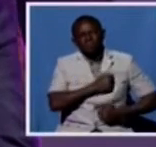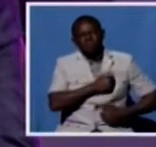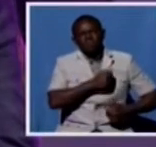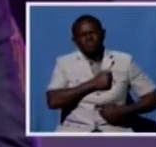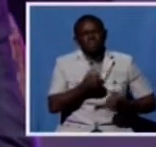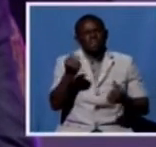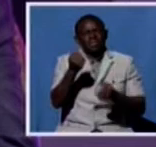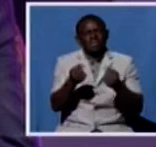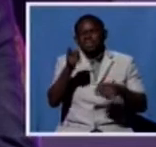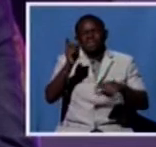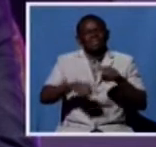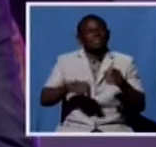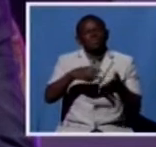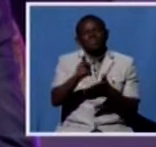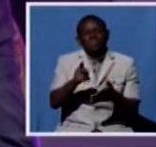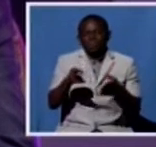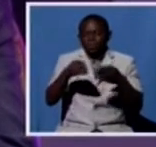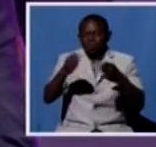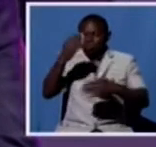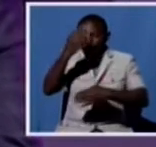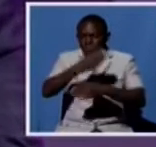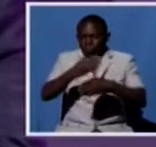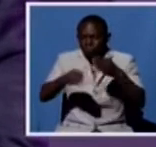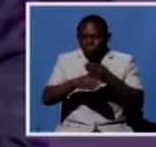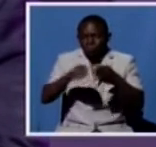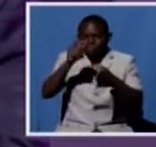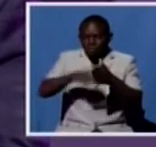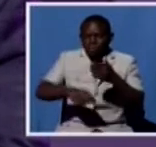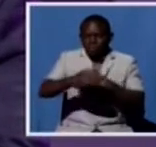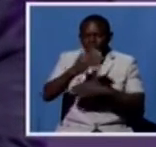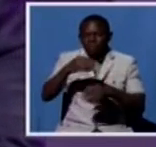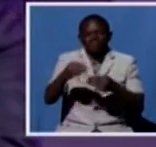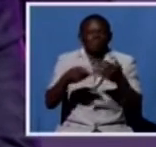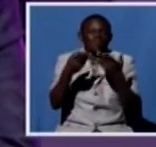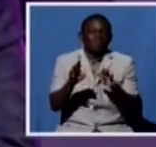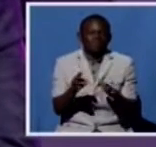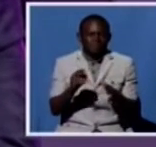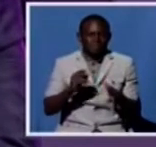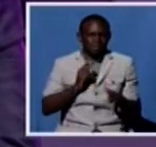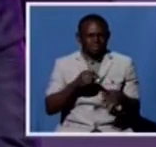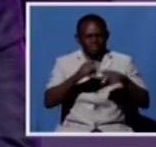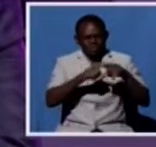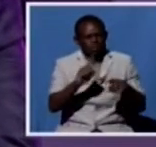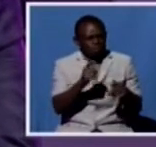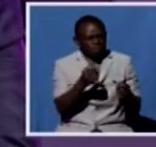look at the traffic volume, number one. We look at the stretch. It has to be in a situation where